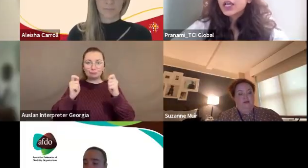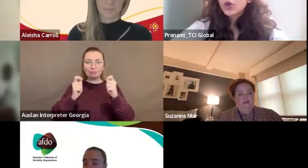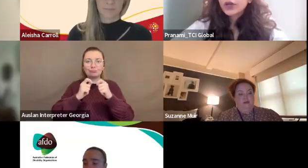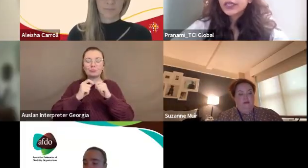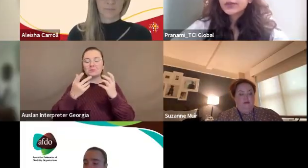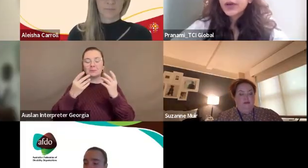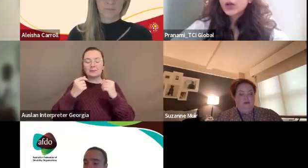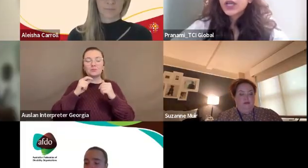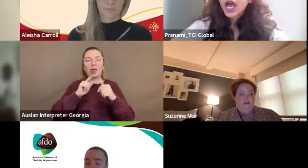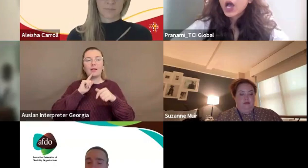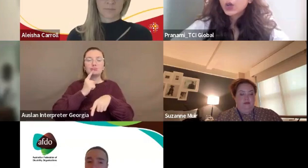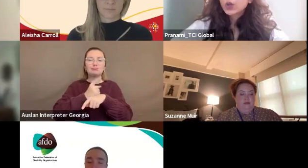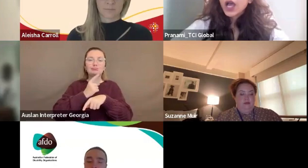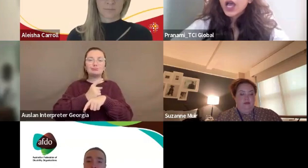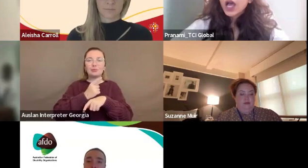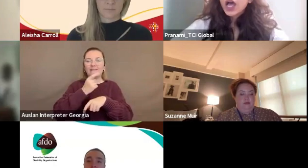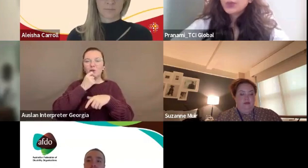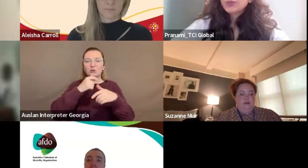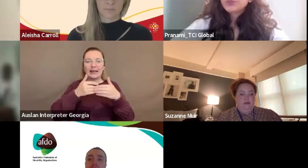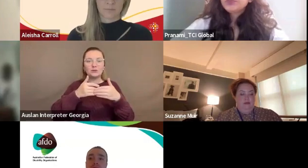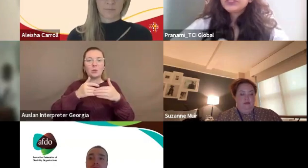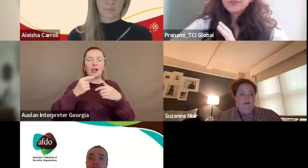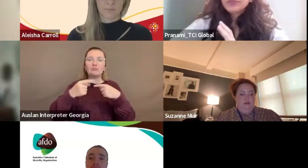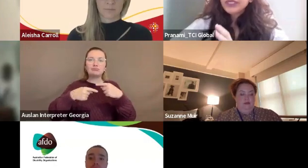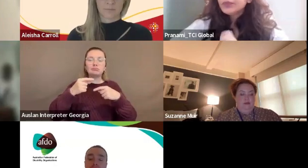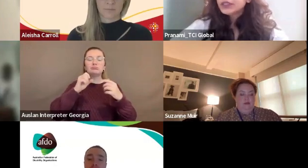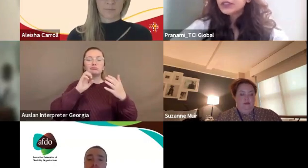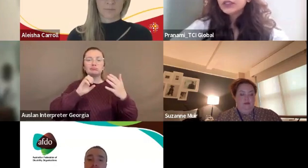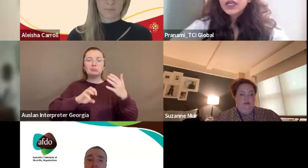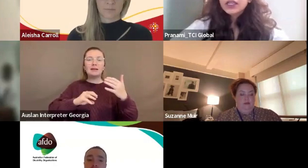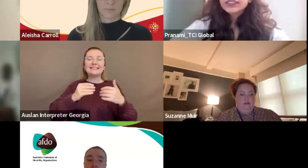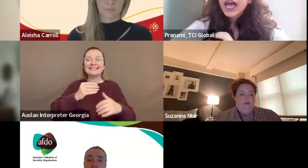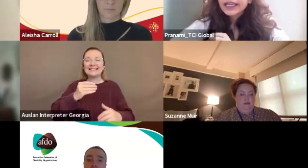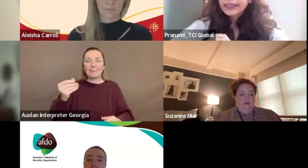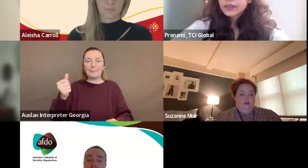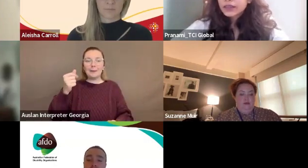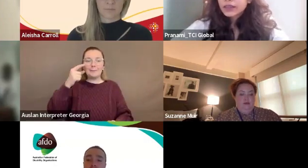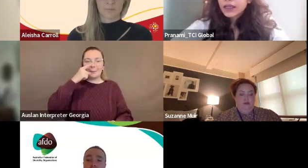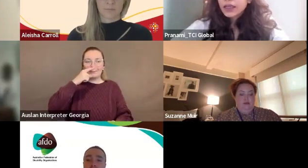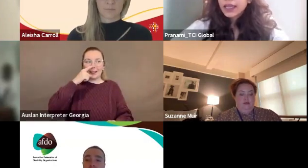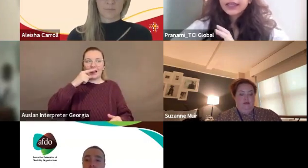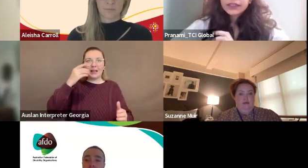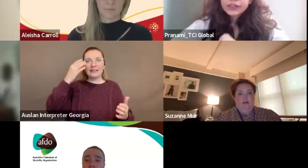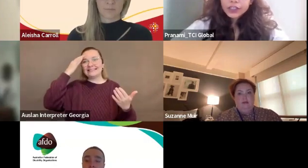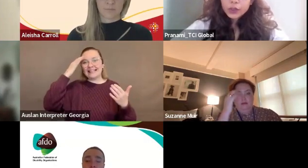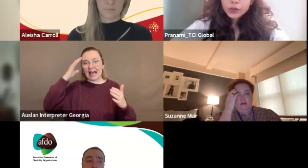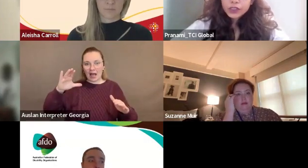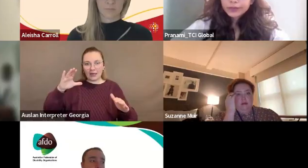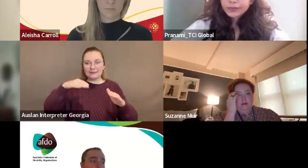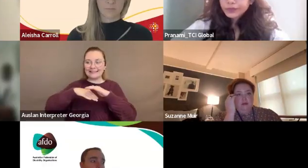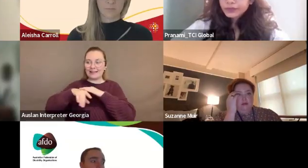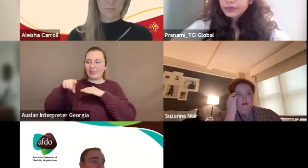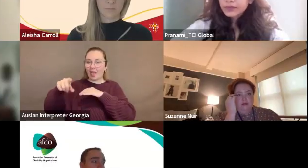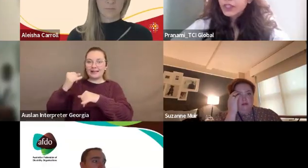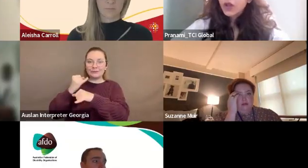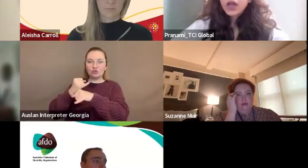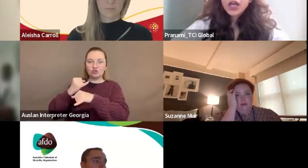days, talking about how some people died in an